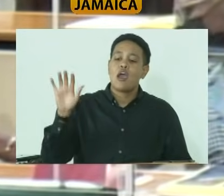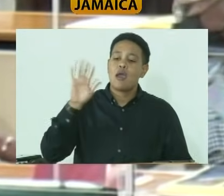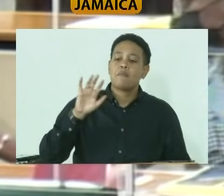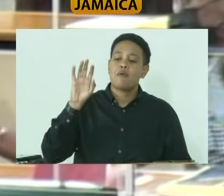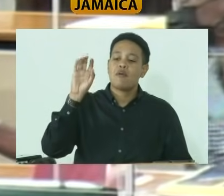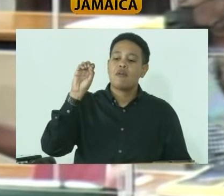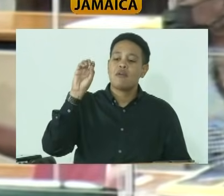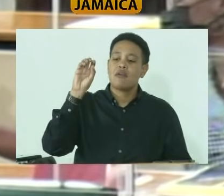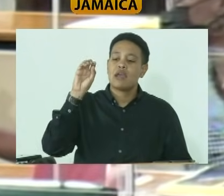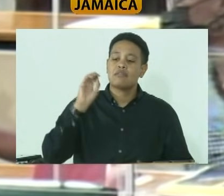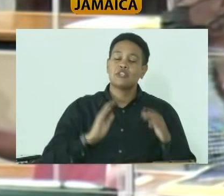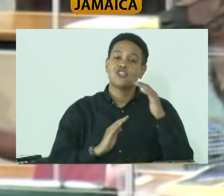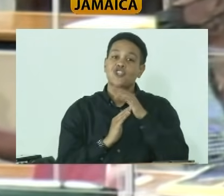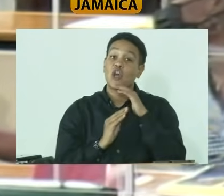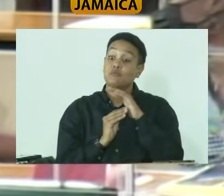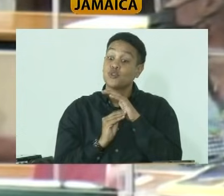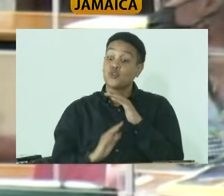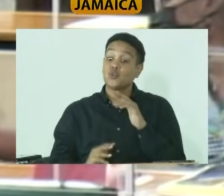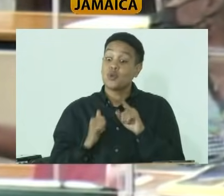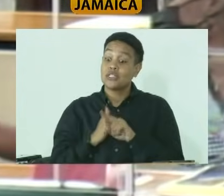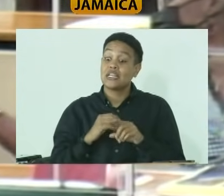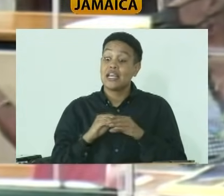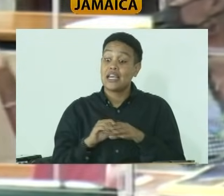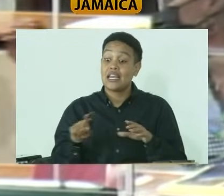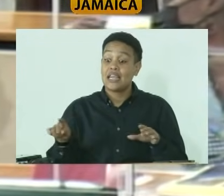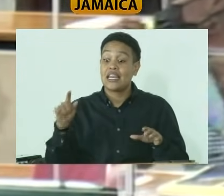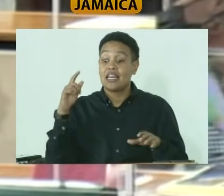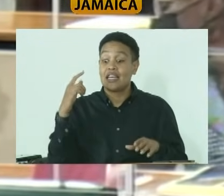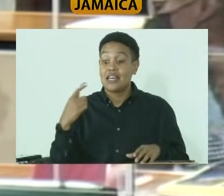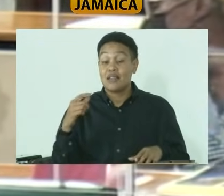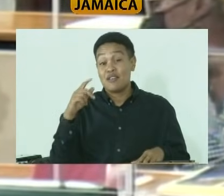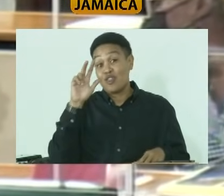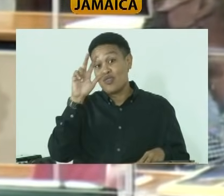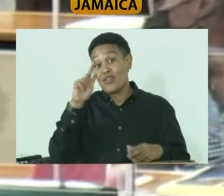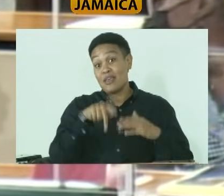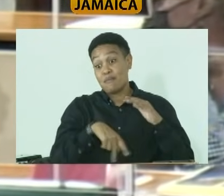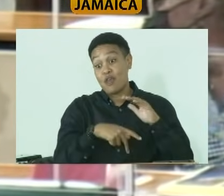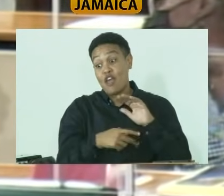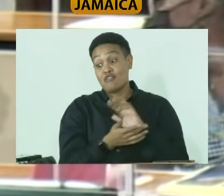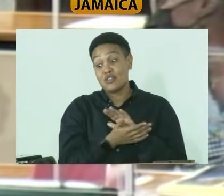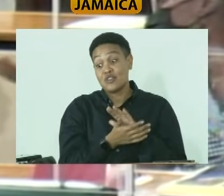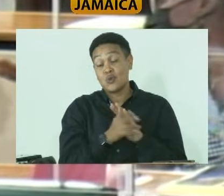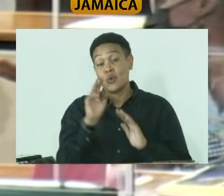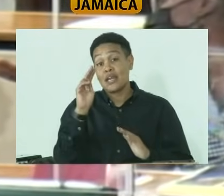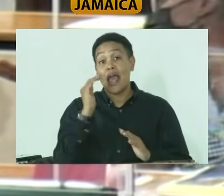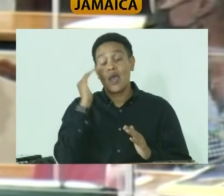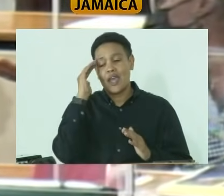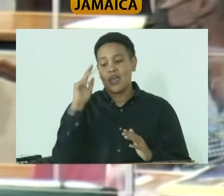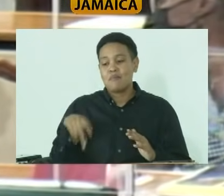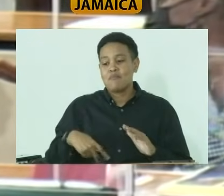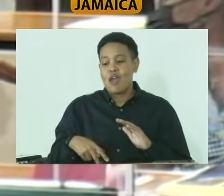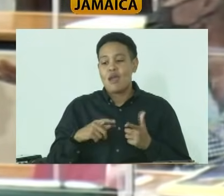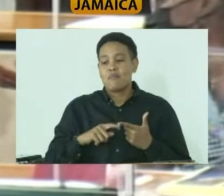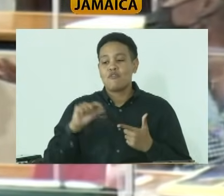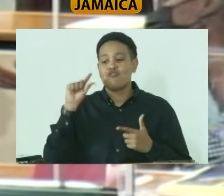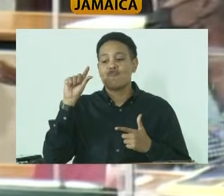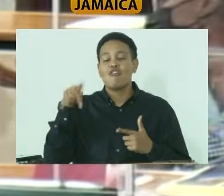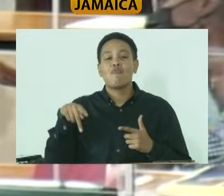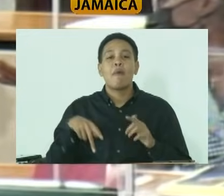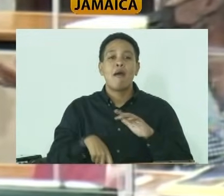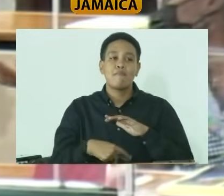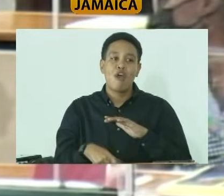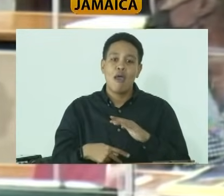50 top students across the 3 primary schools, Nagahead Primary, Gregory Park